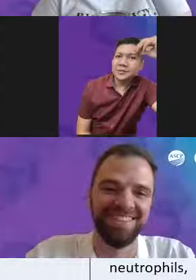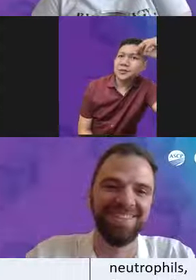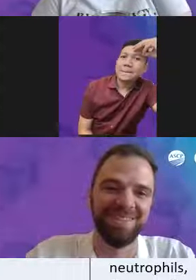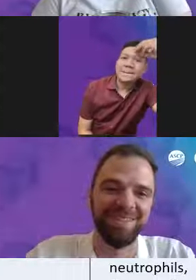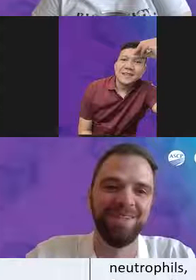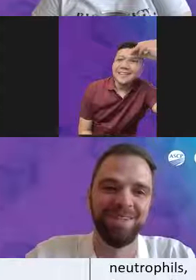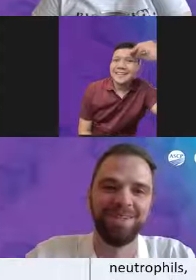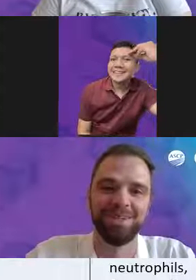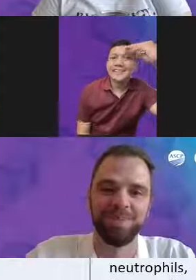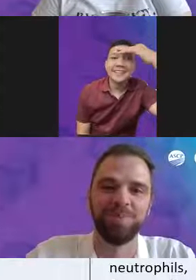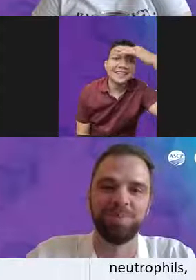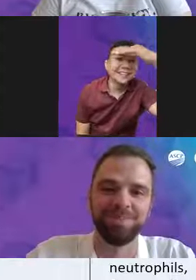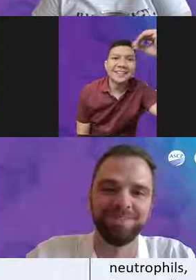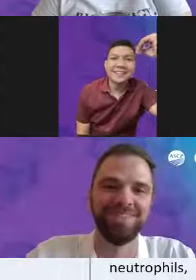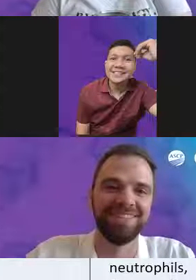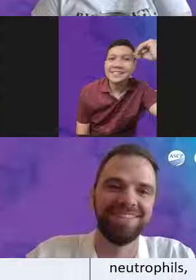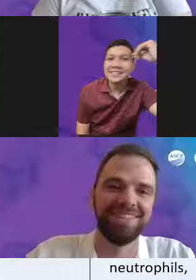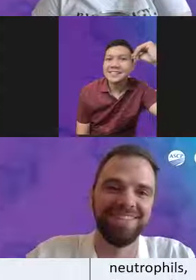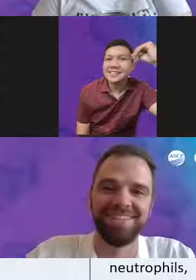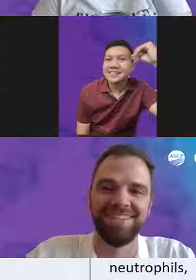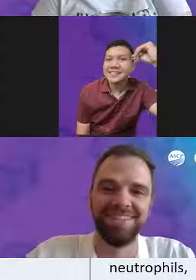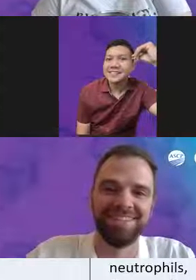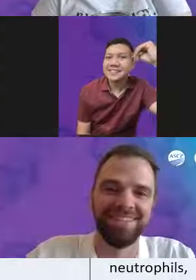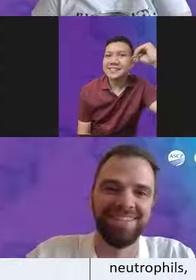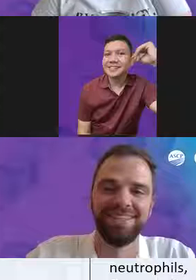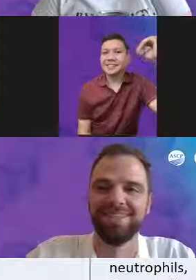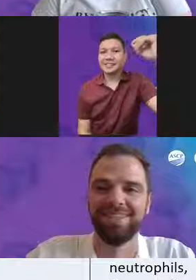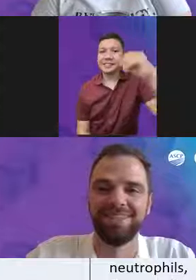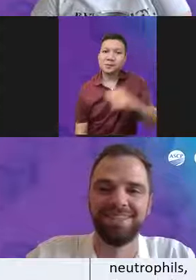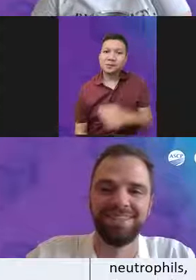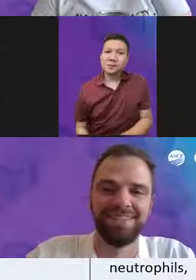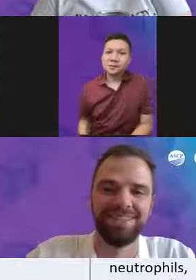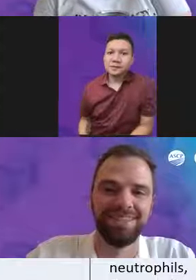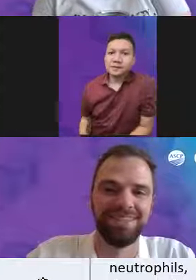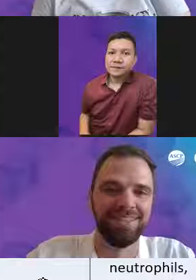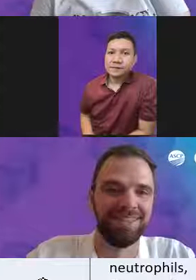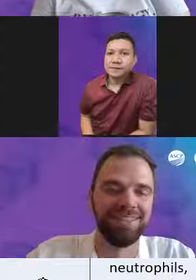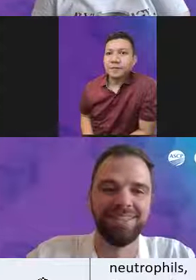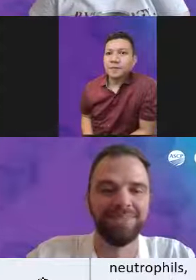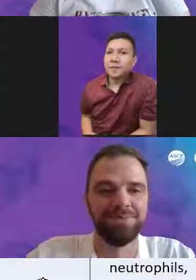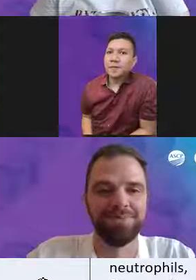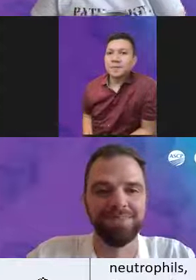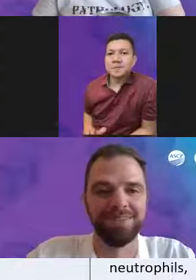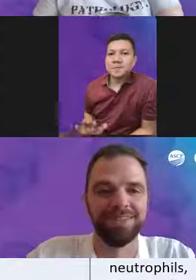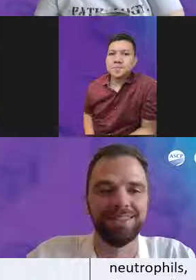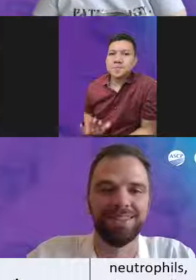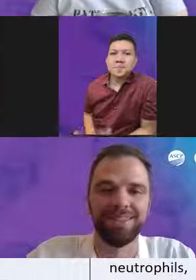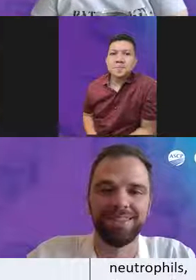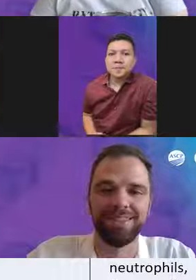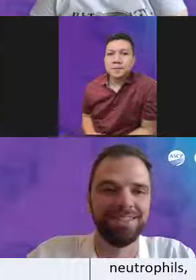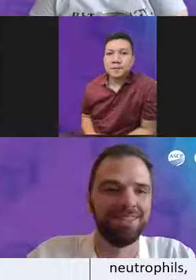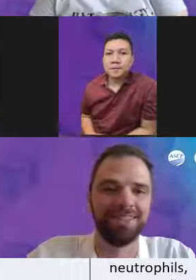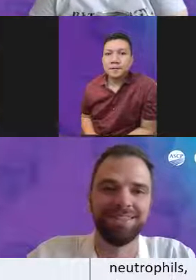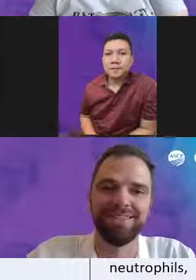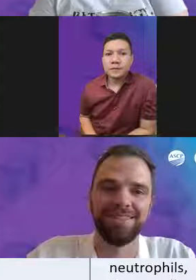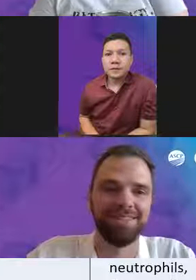West Florida had a perfect score last week, but they dropped it almost a half a minute this week. So we are very proud of